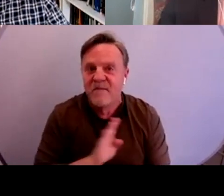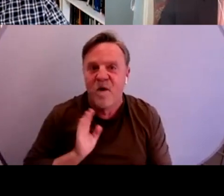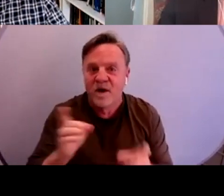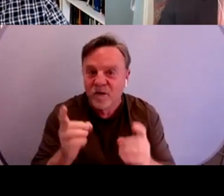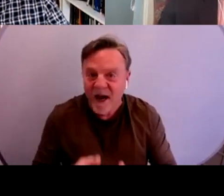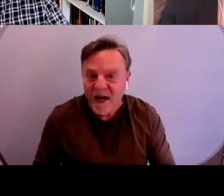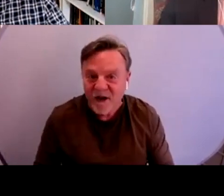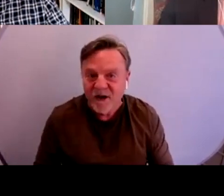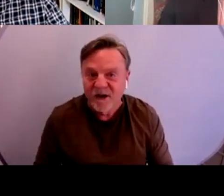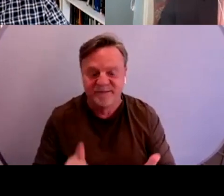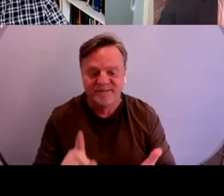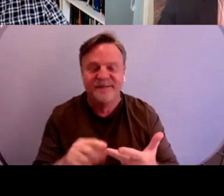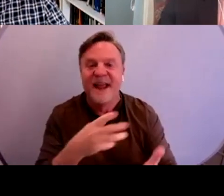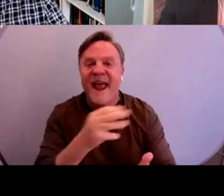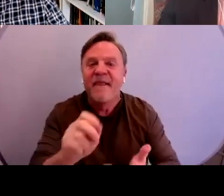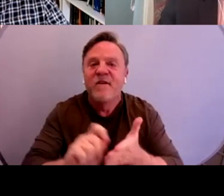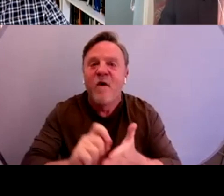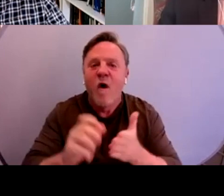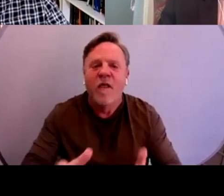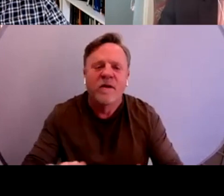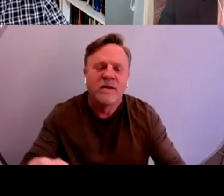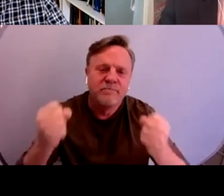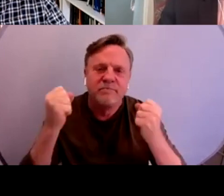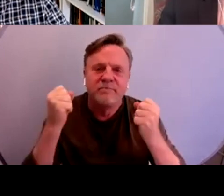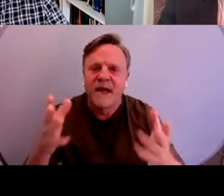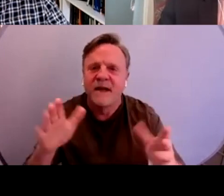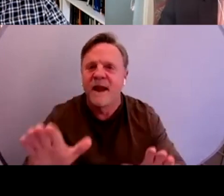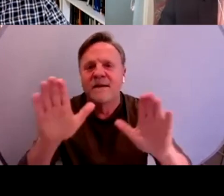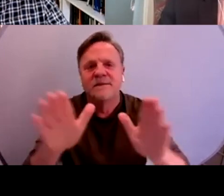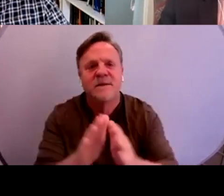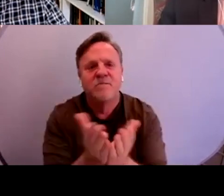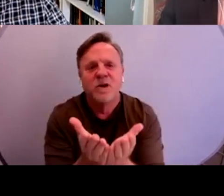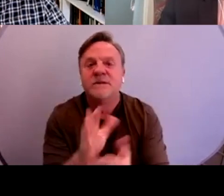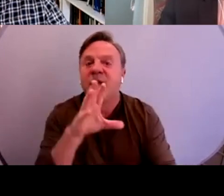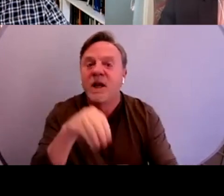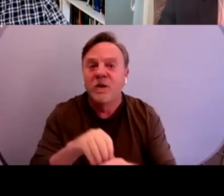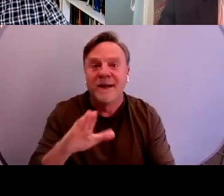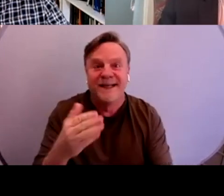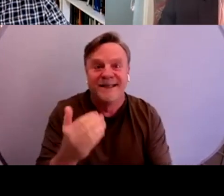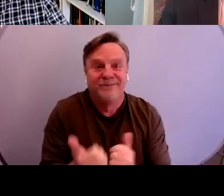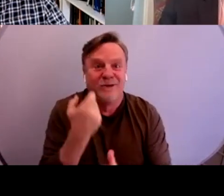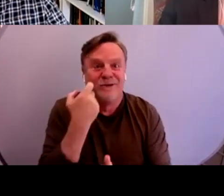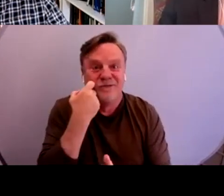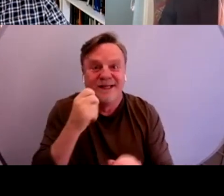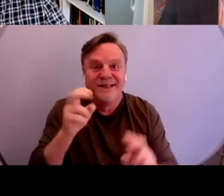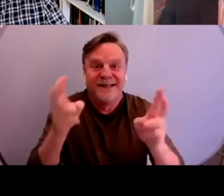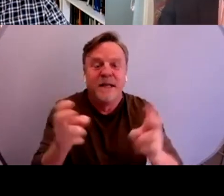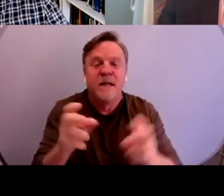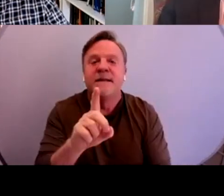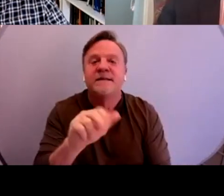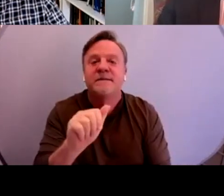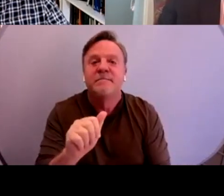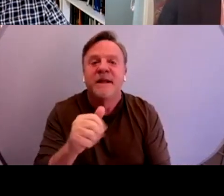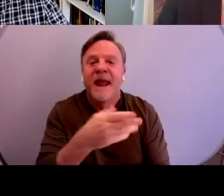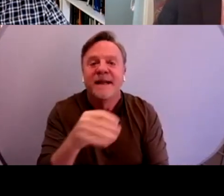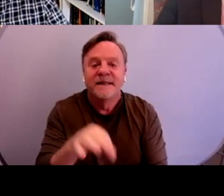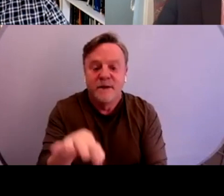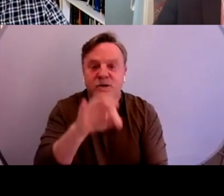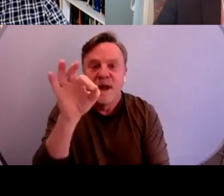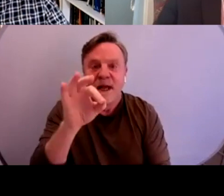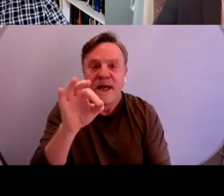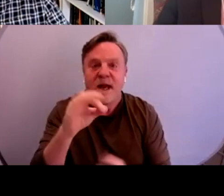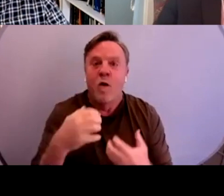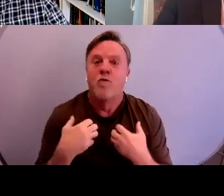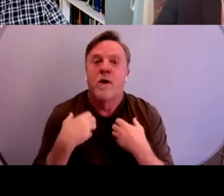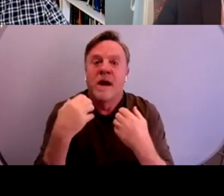directors and is the author of many excellent books, including his most recent, Disability and Spirituality,